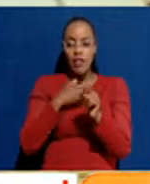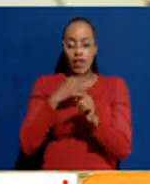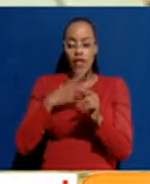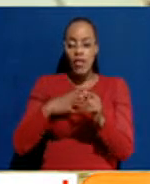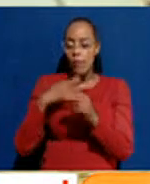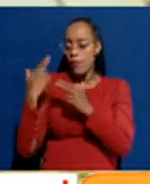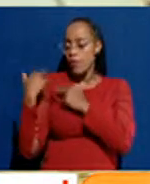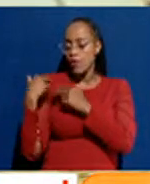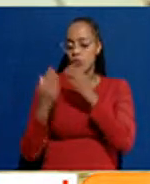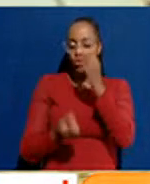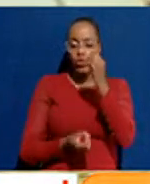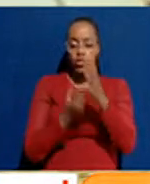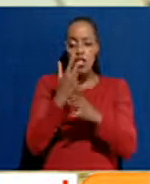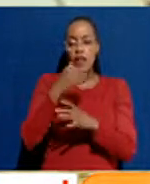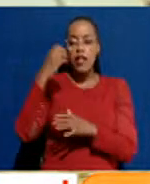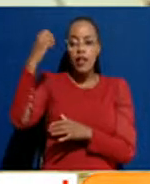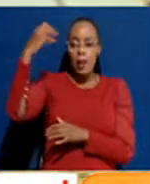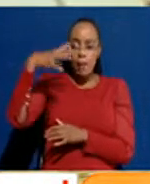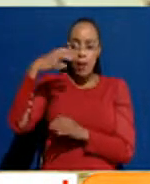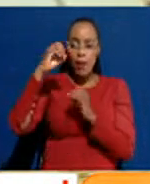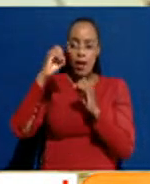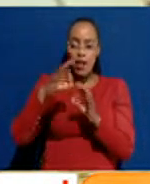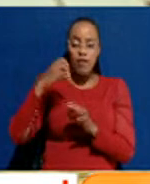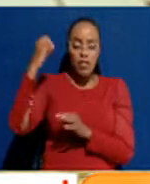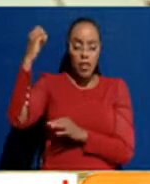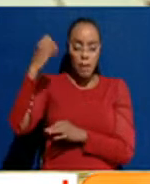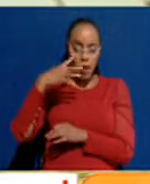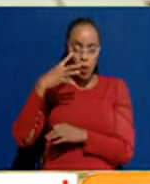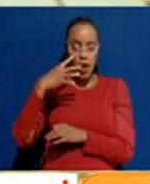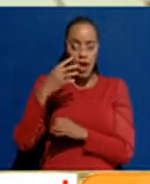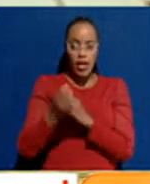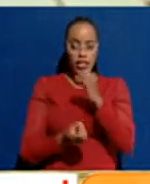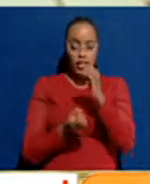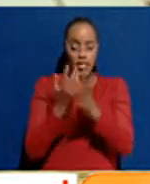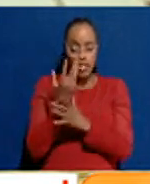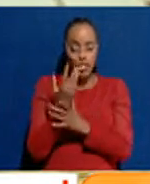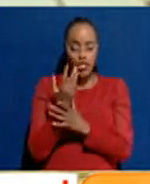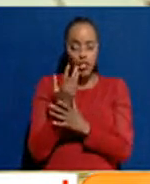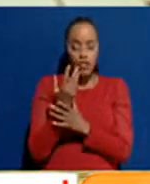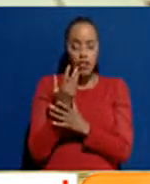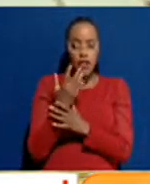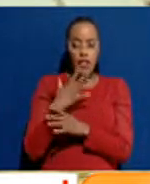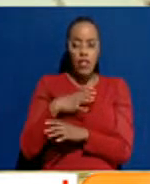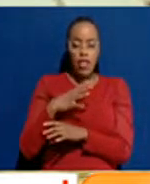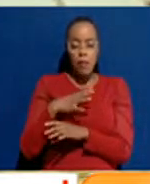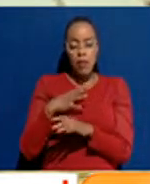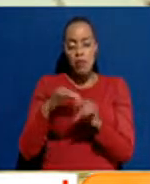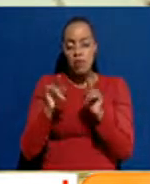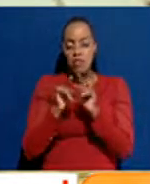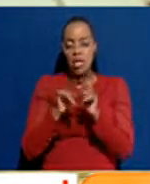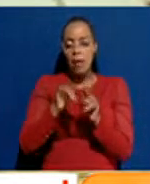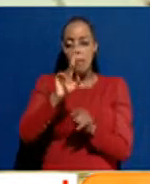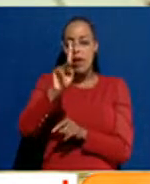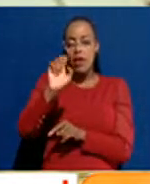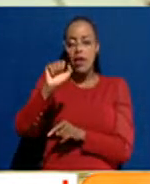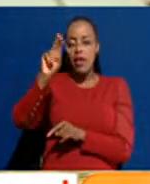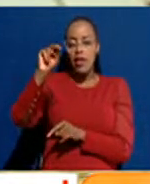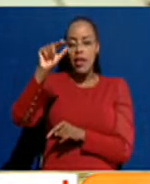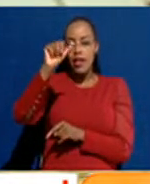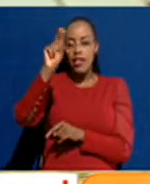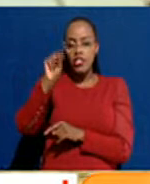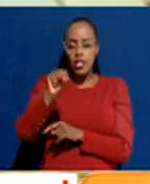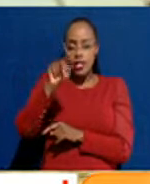power. And in the arena of power generation, the big boys like KenGen, then you have the